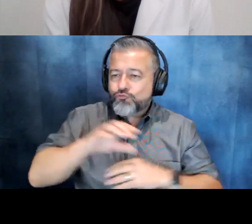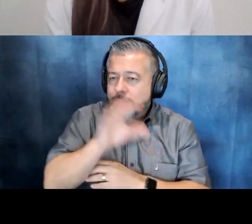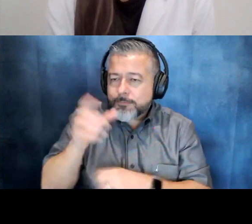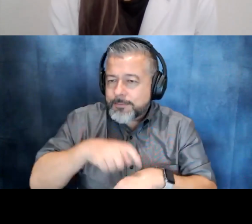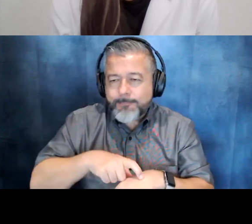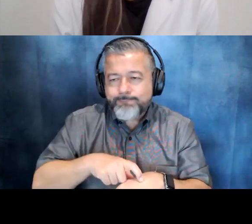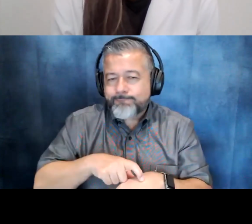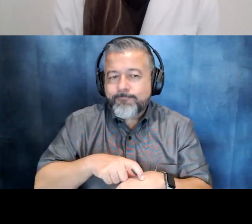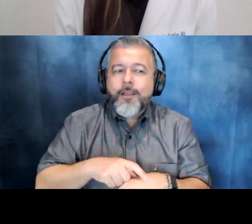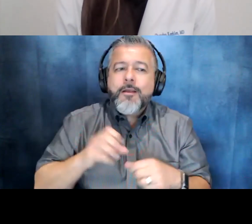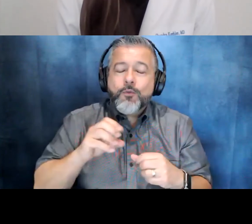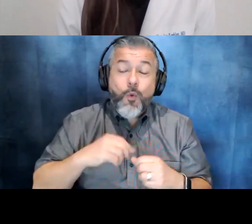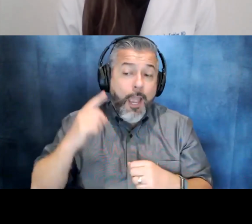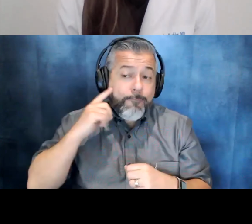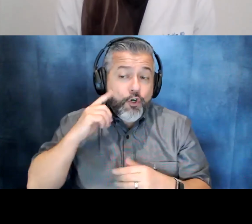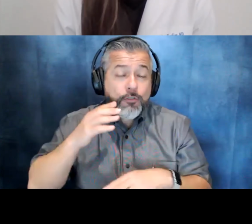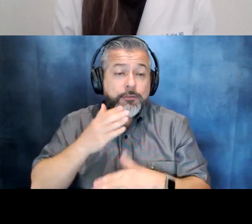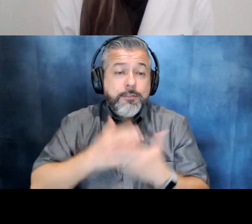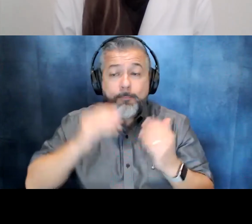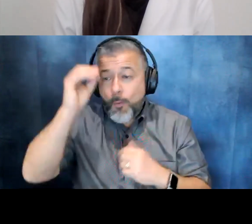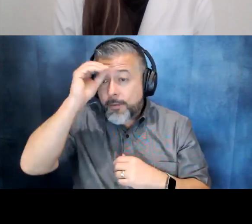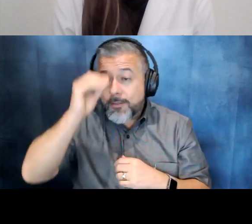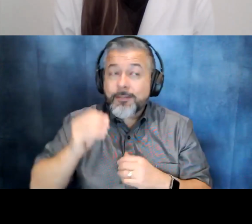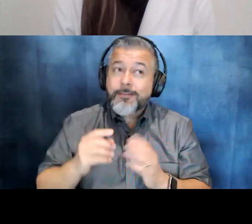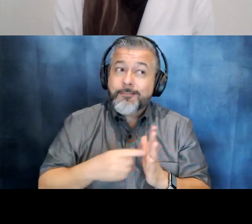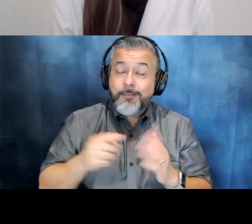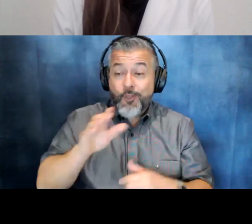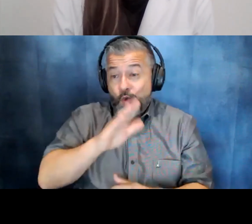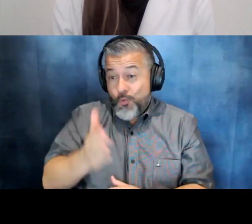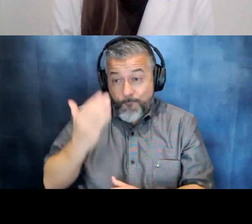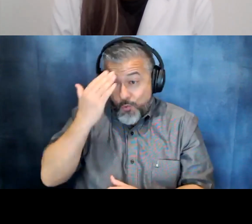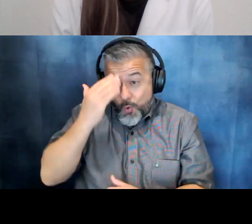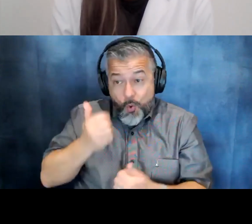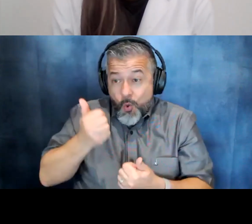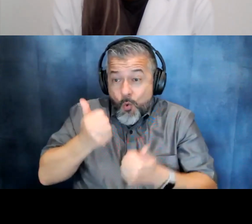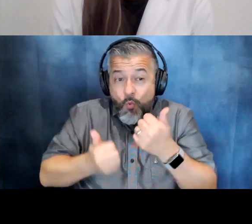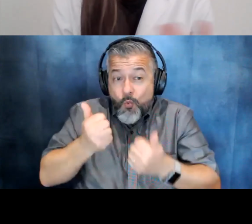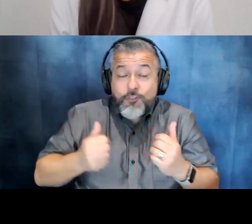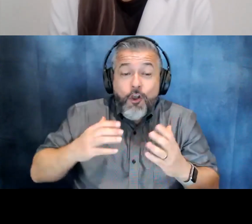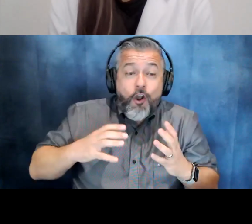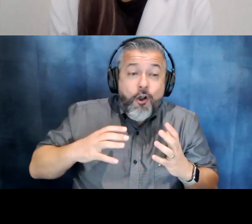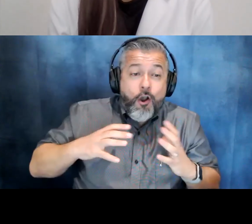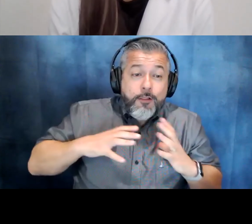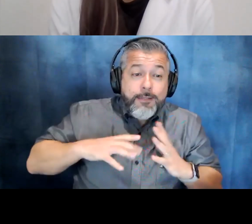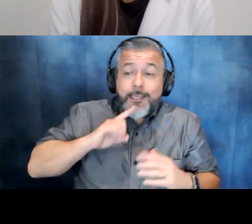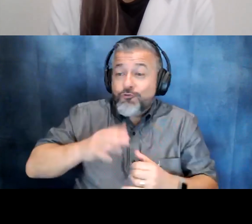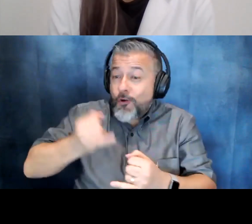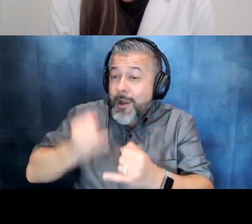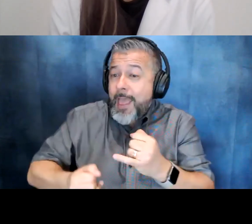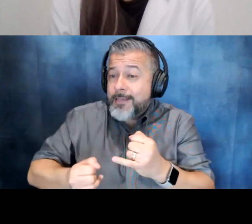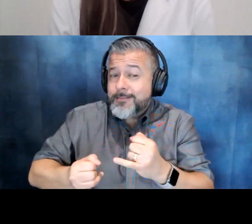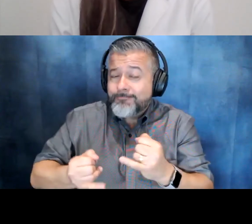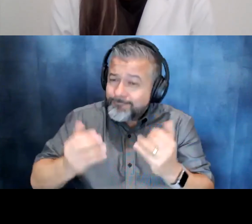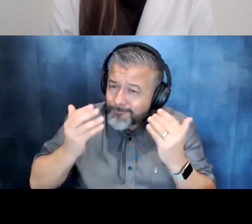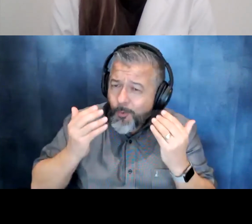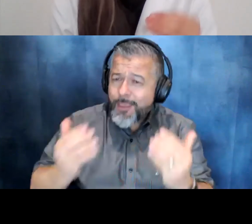some opinions that, you know, you never know what holiday could be your last. So go ahead and get together with your